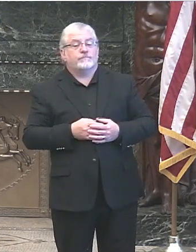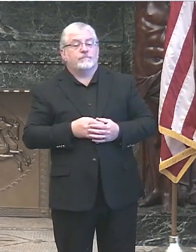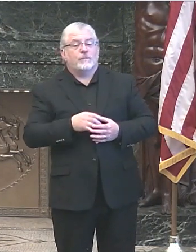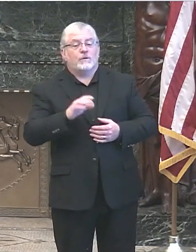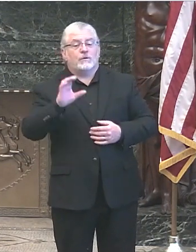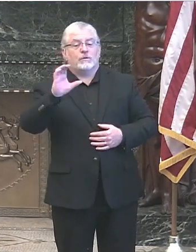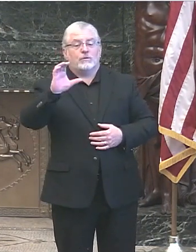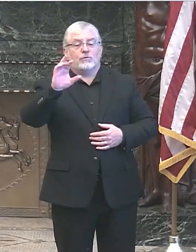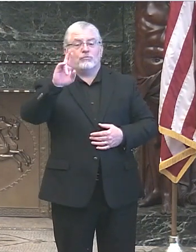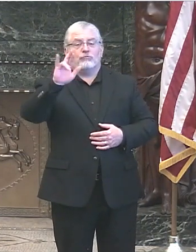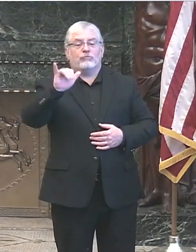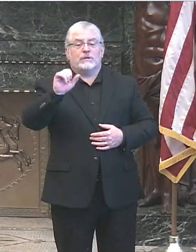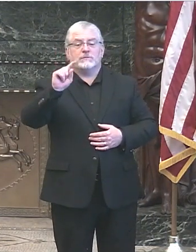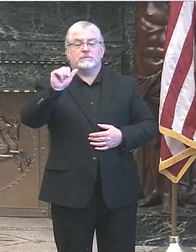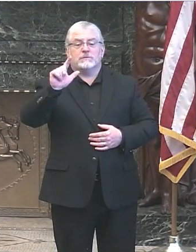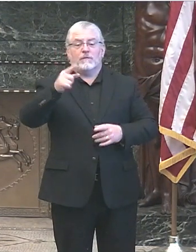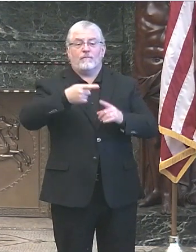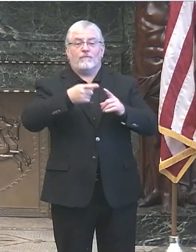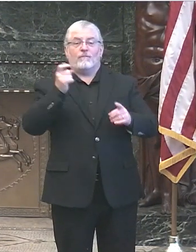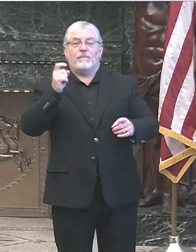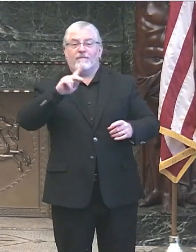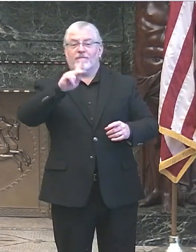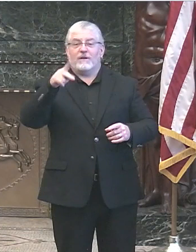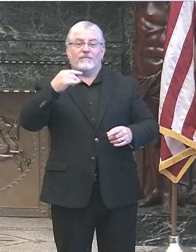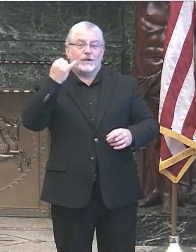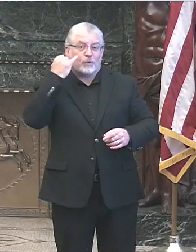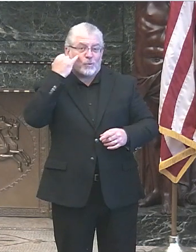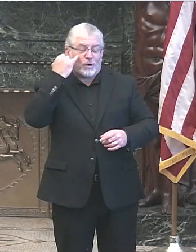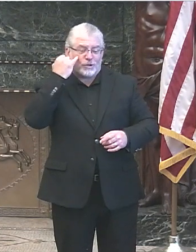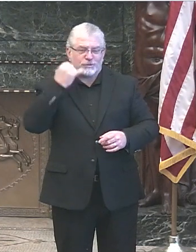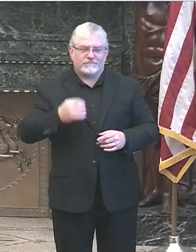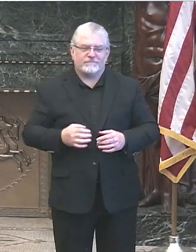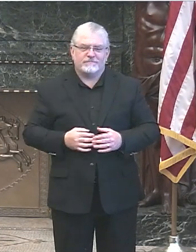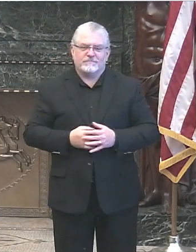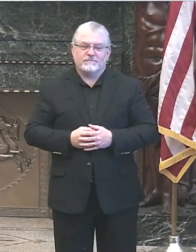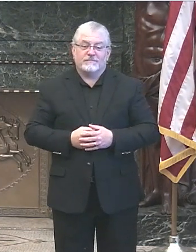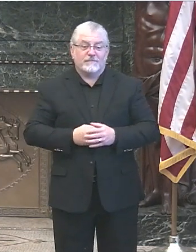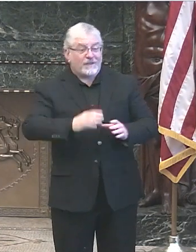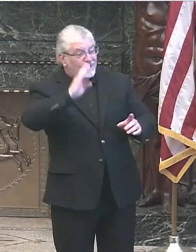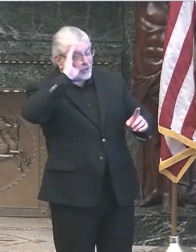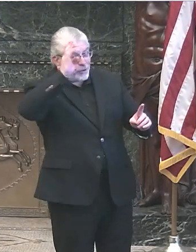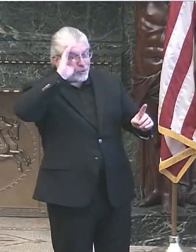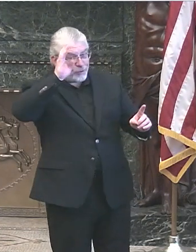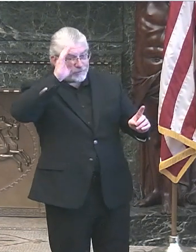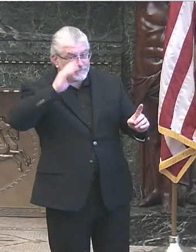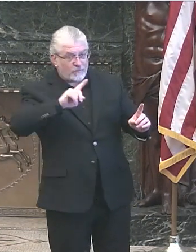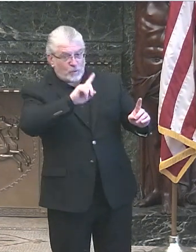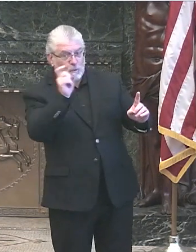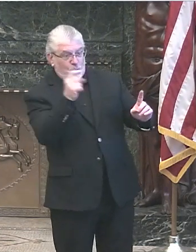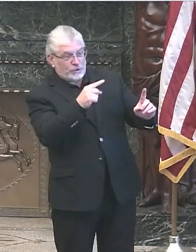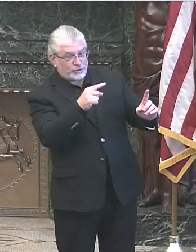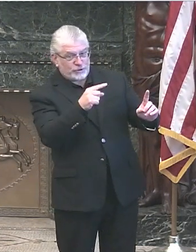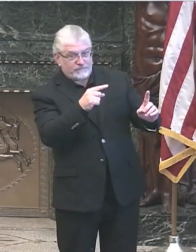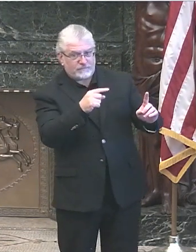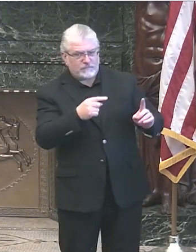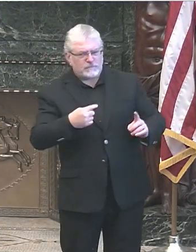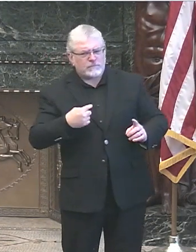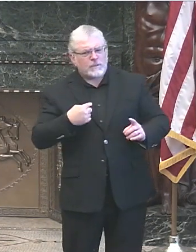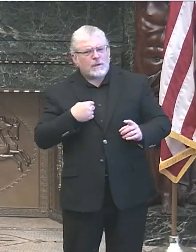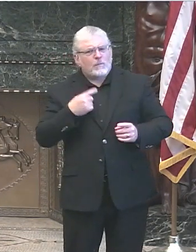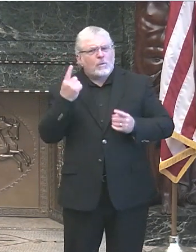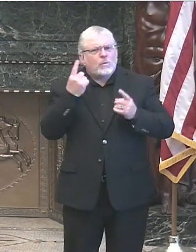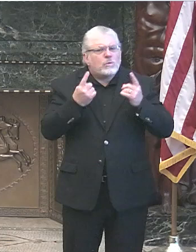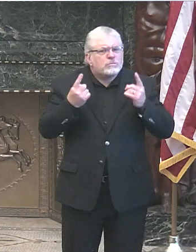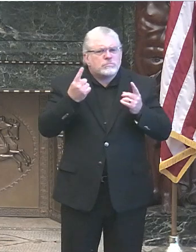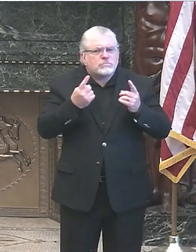Inquirer. Laura? Hi. I'm wondering about some statements made on television this morning by Dr.